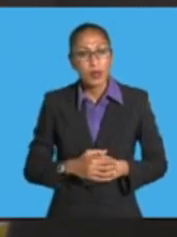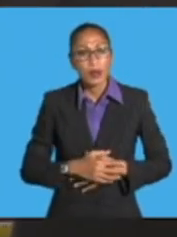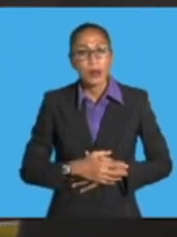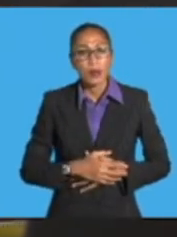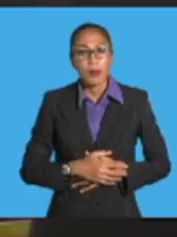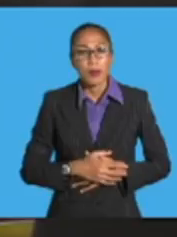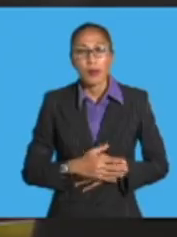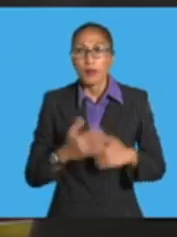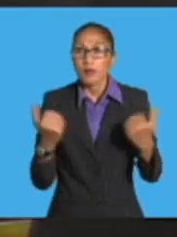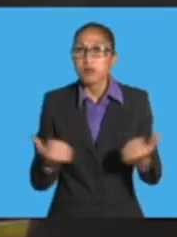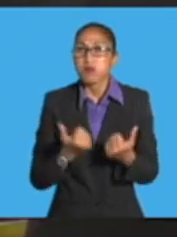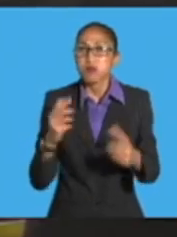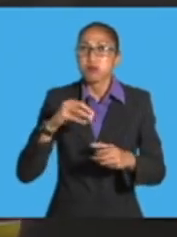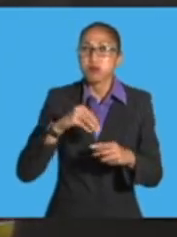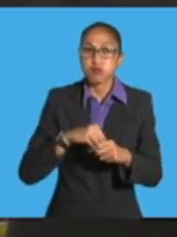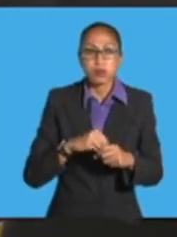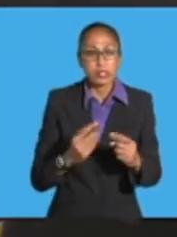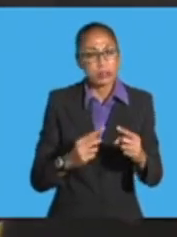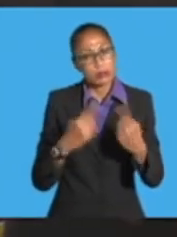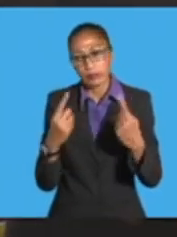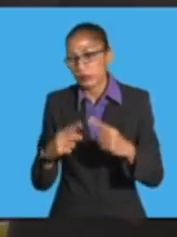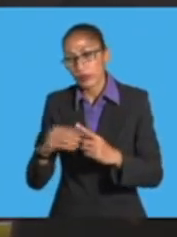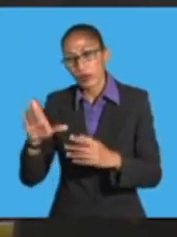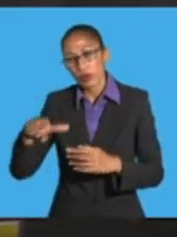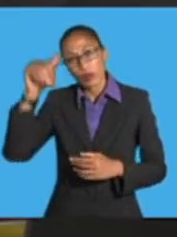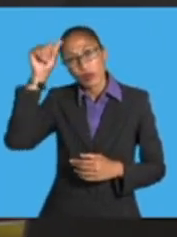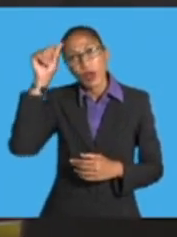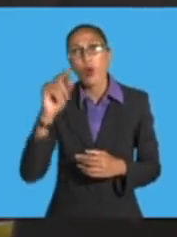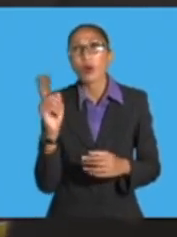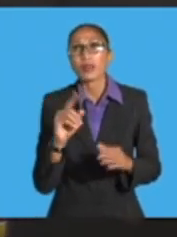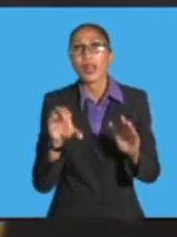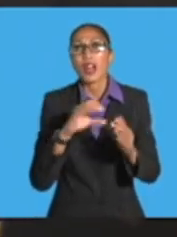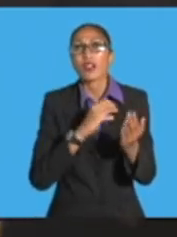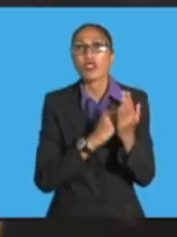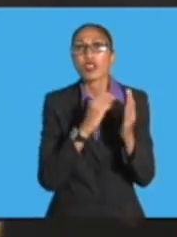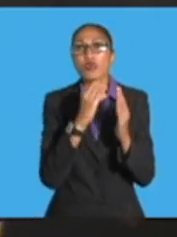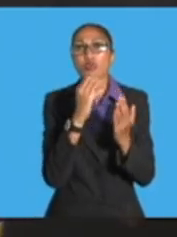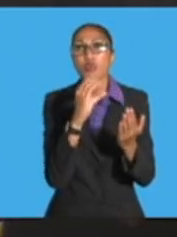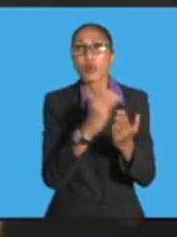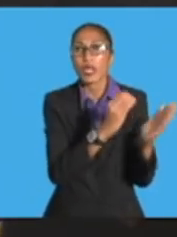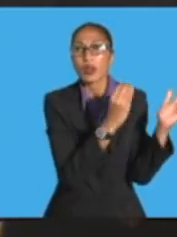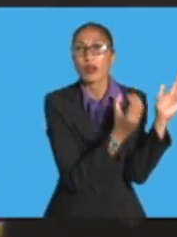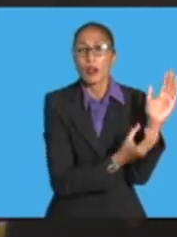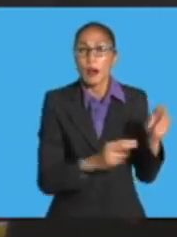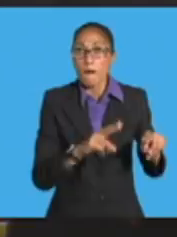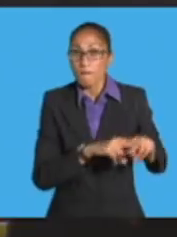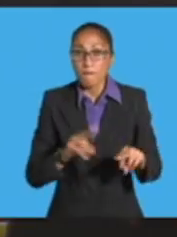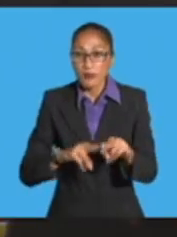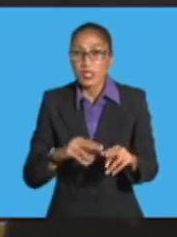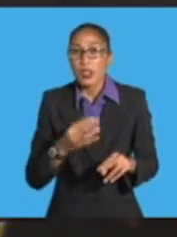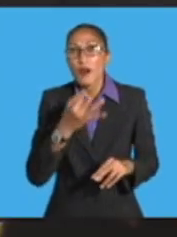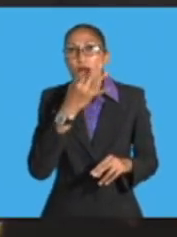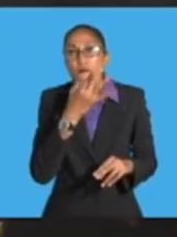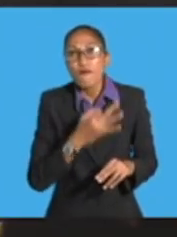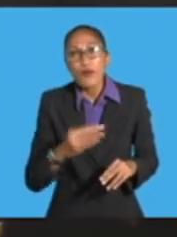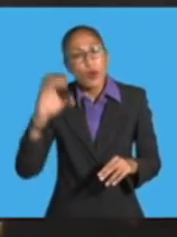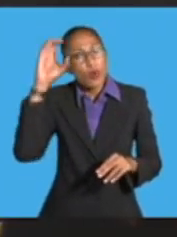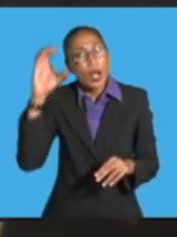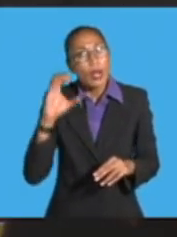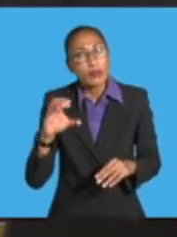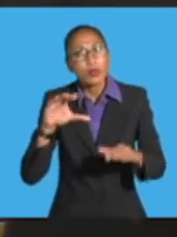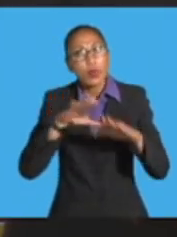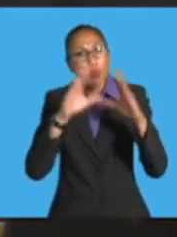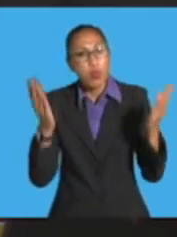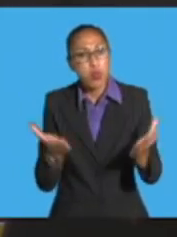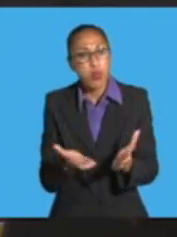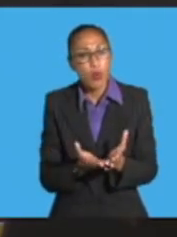the incorporation of various streams of knowledge into the curriculum. Fiji is one of the few countries worldwide which currently